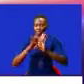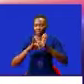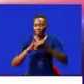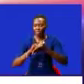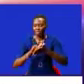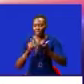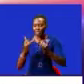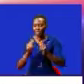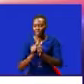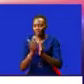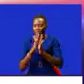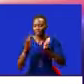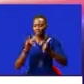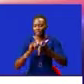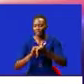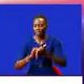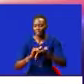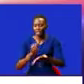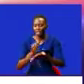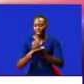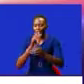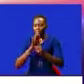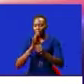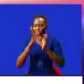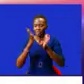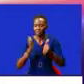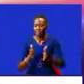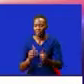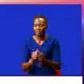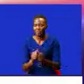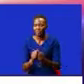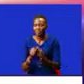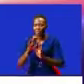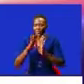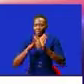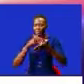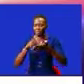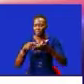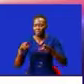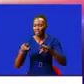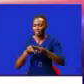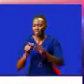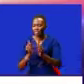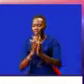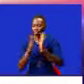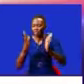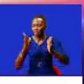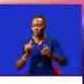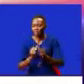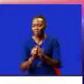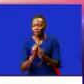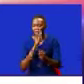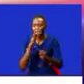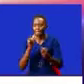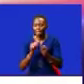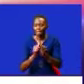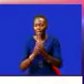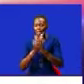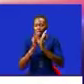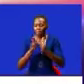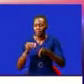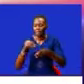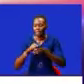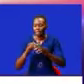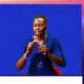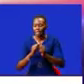mabende nopuoyo ni osebero ngima oganda mathoth e pacho ka. Chenro makamaendi bende opuo mokalo e kod jalonye weche go mag